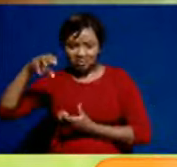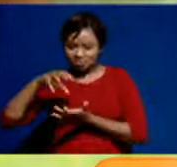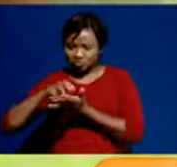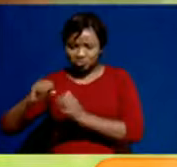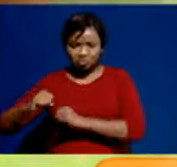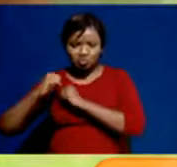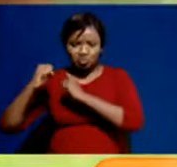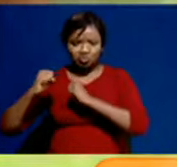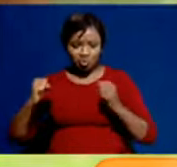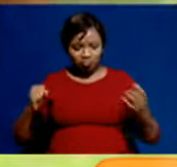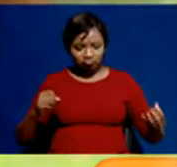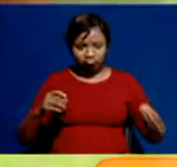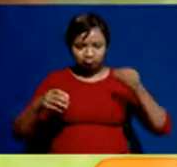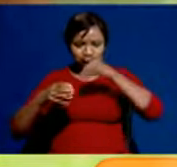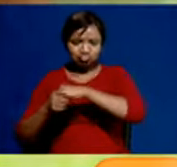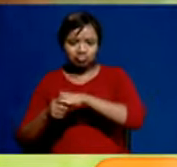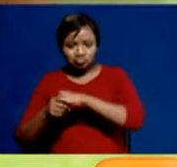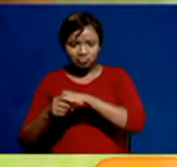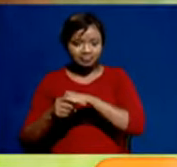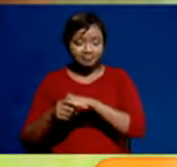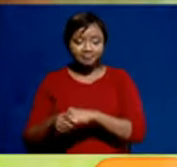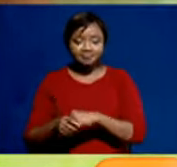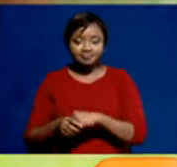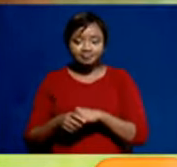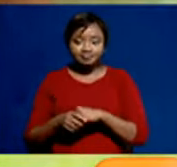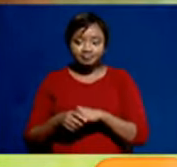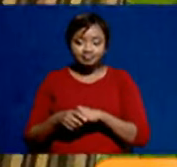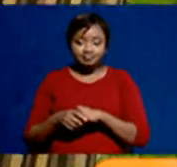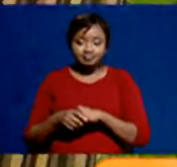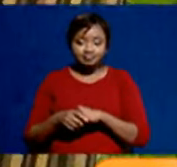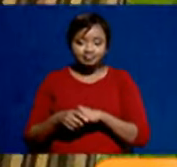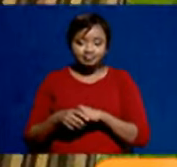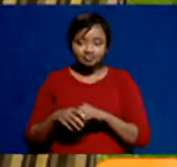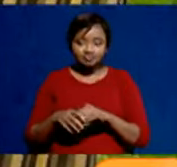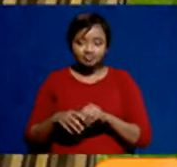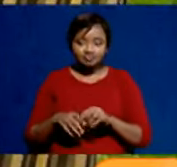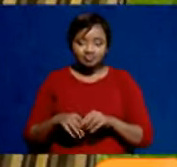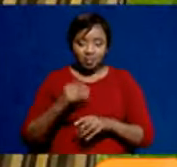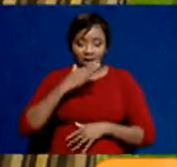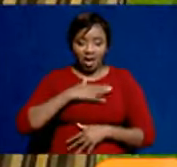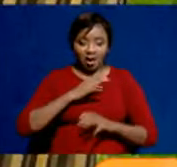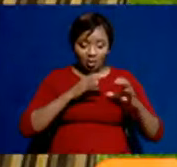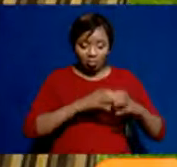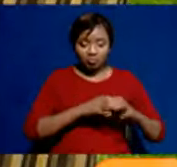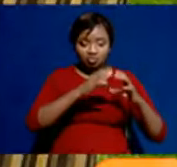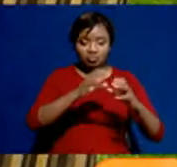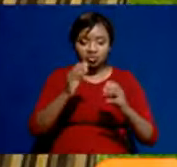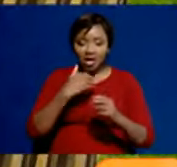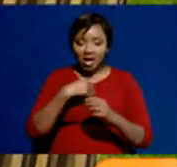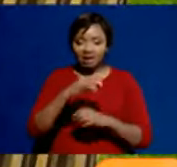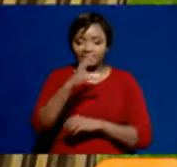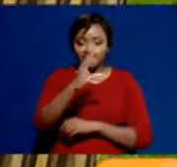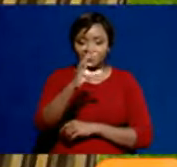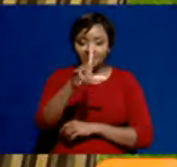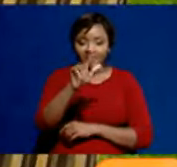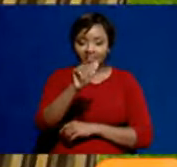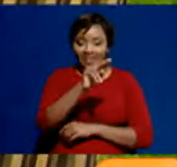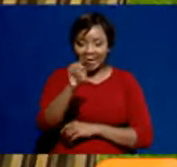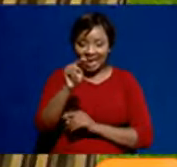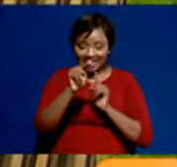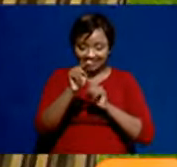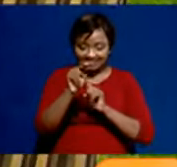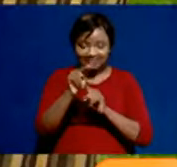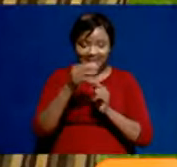In our communities, we have what we call clan. A clan is made of many